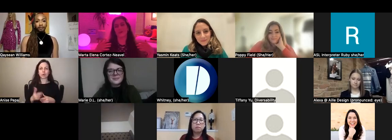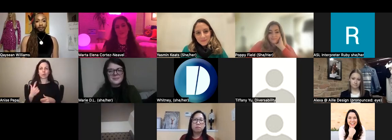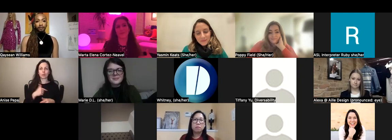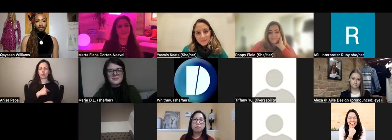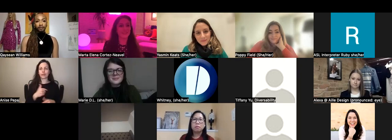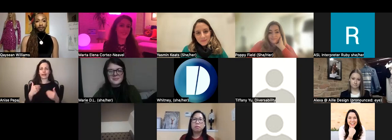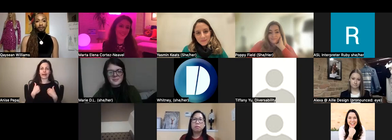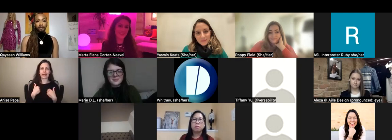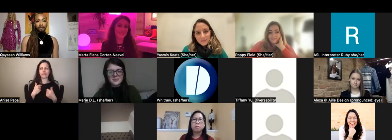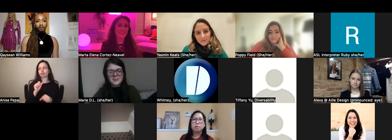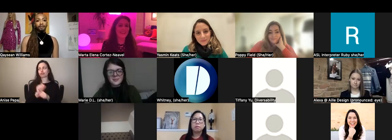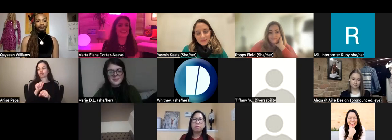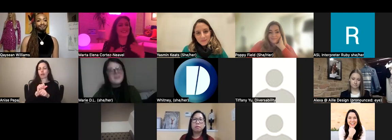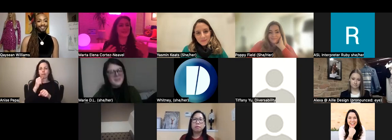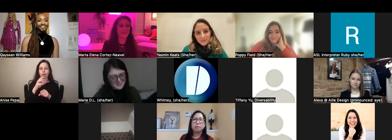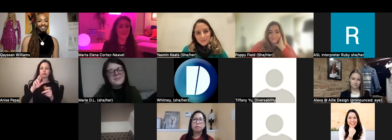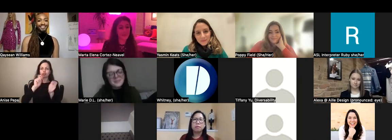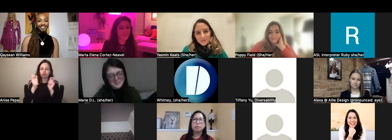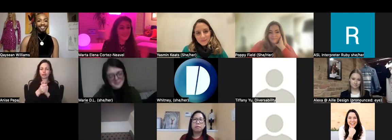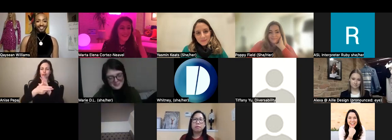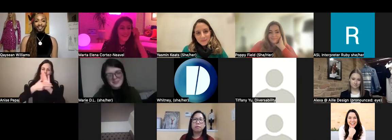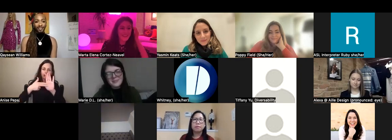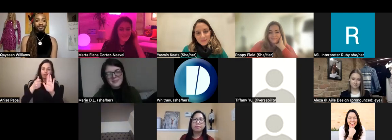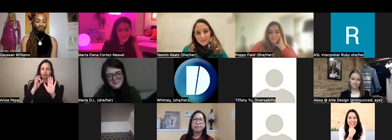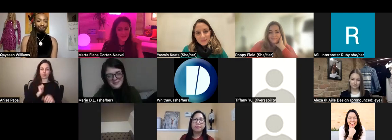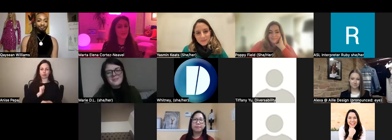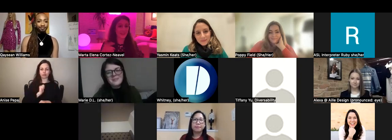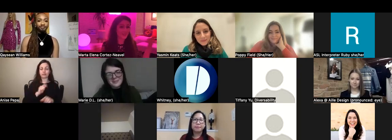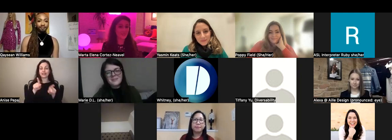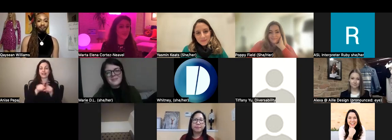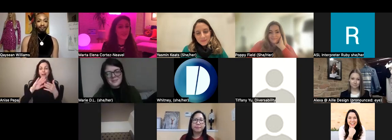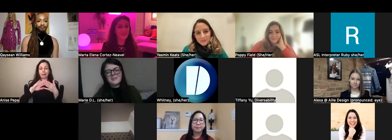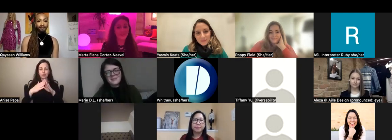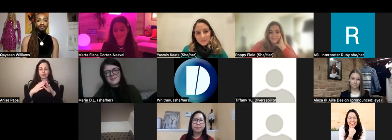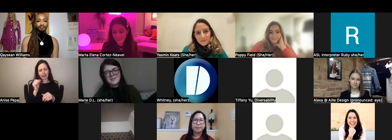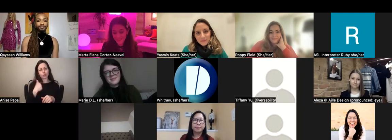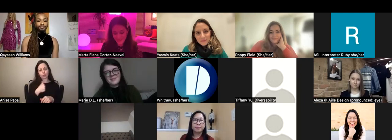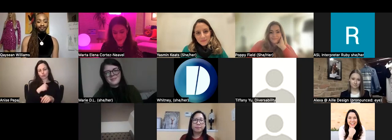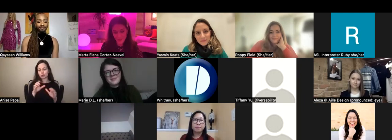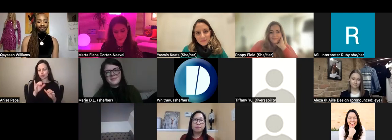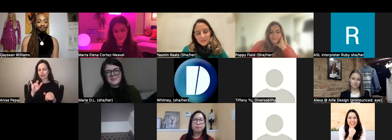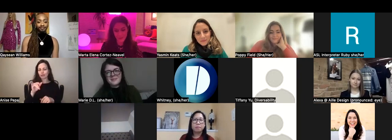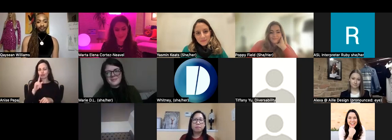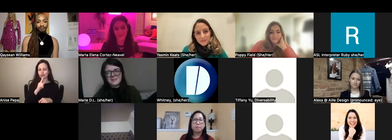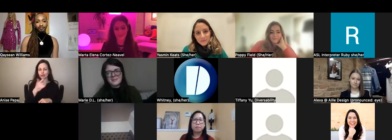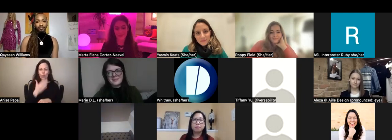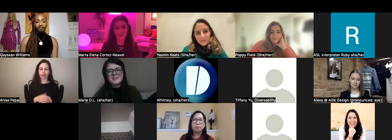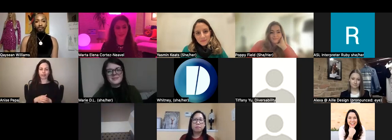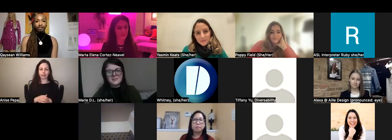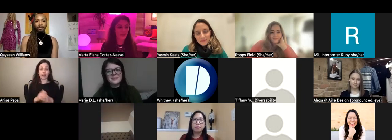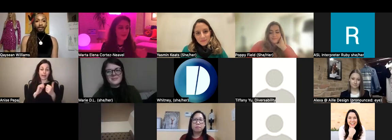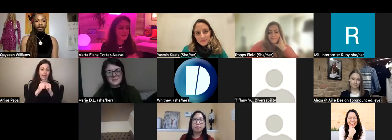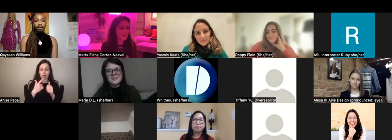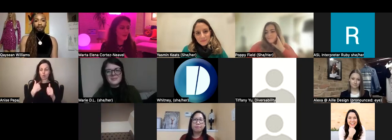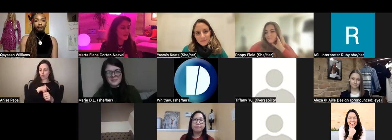like rebranding ourselves as like a community. And I think we're actually all doing that really well, just by being ourselves and